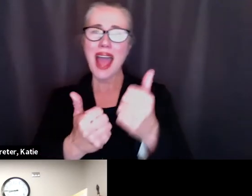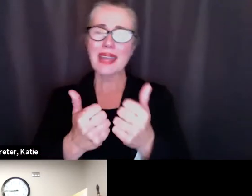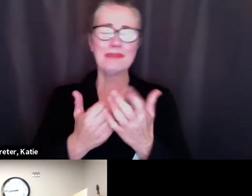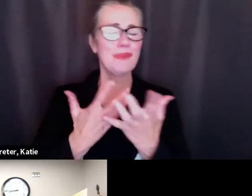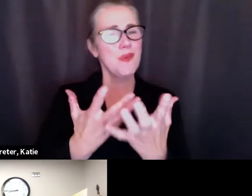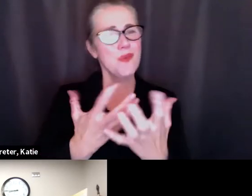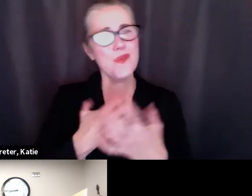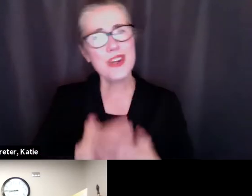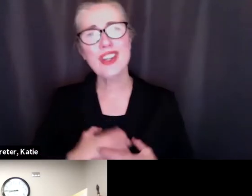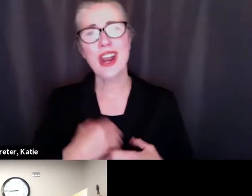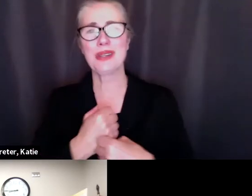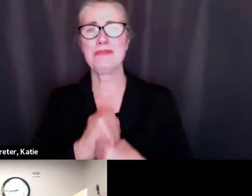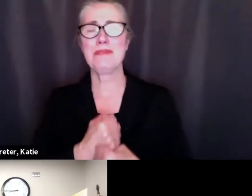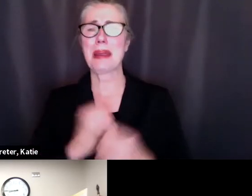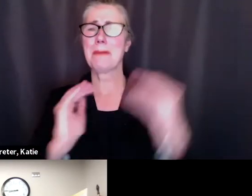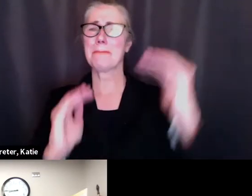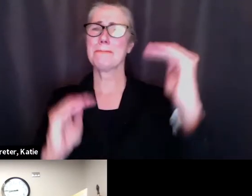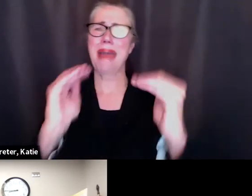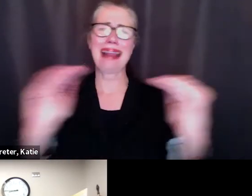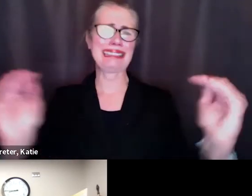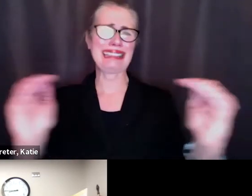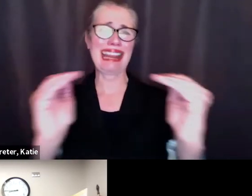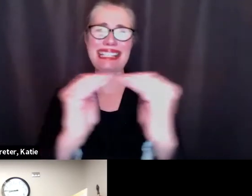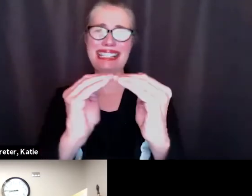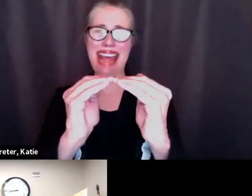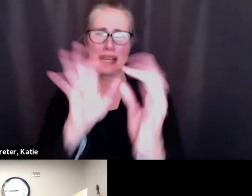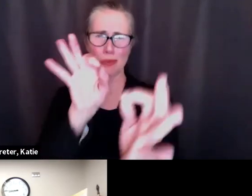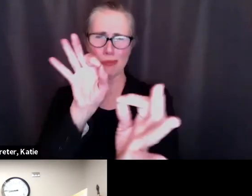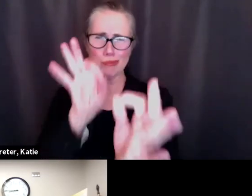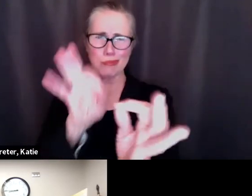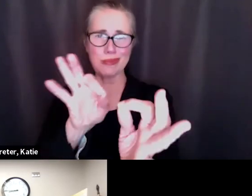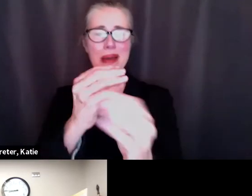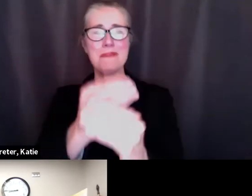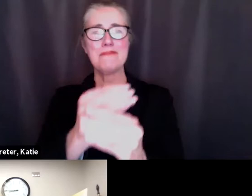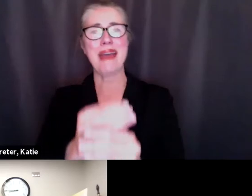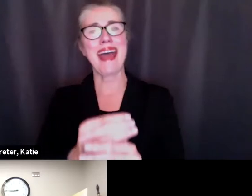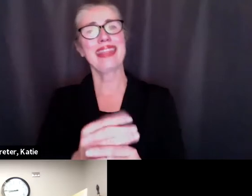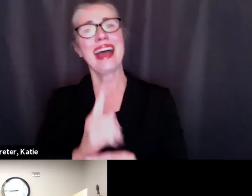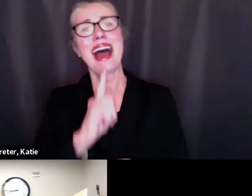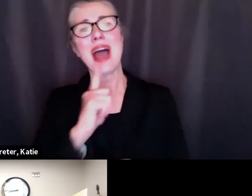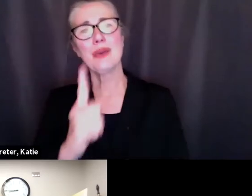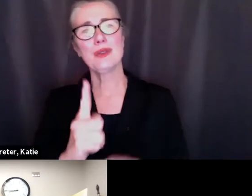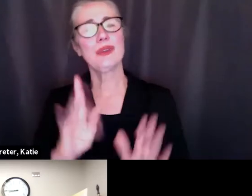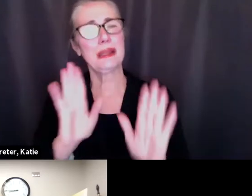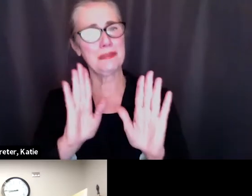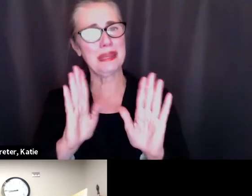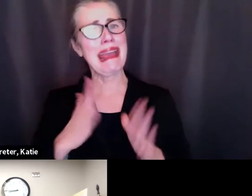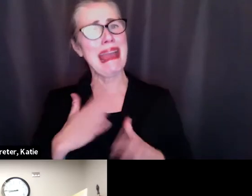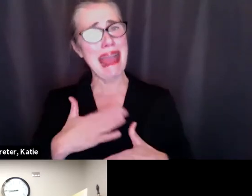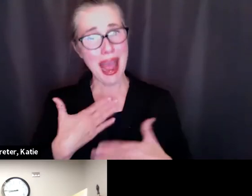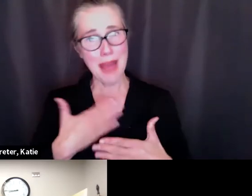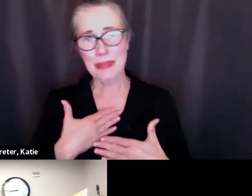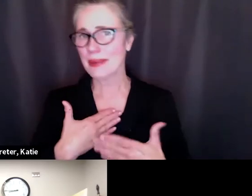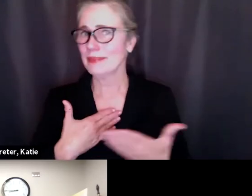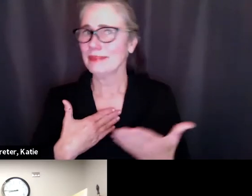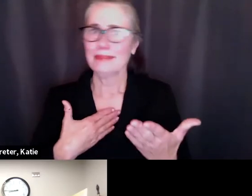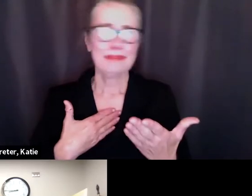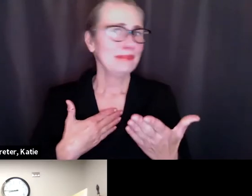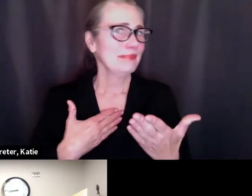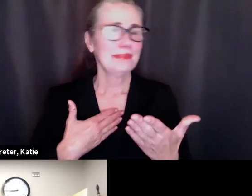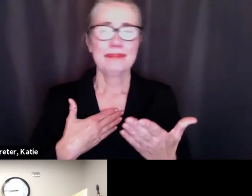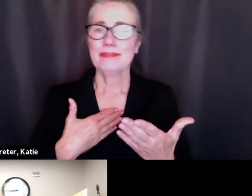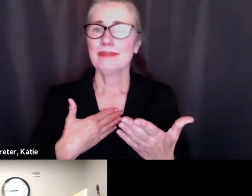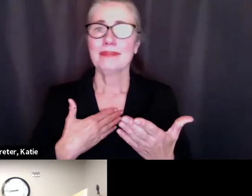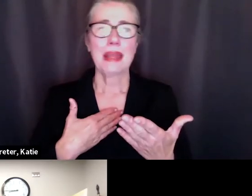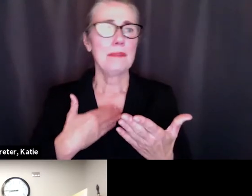would make me that would make me very very happy but i i wasn't able to find that in